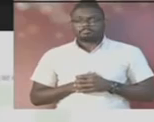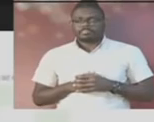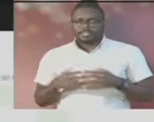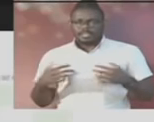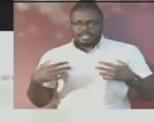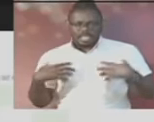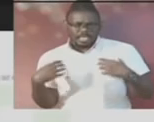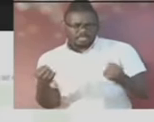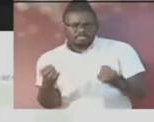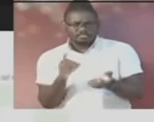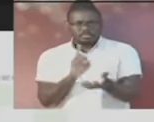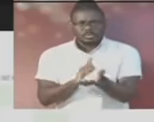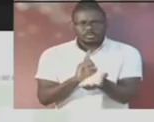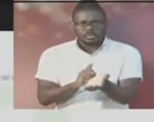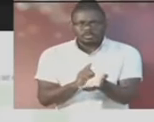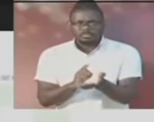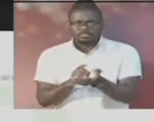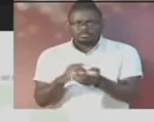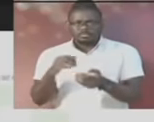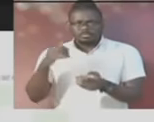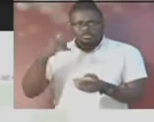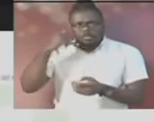support from the Ministry of Health.